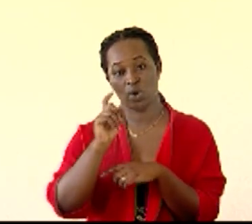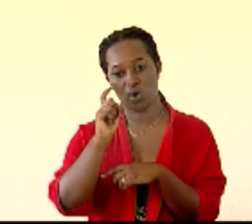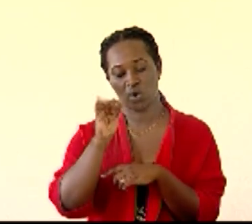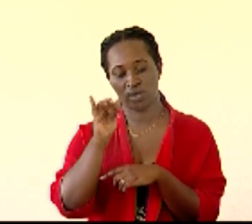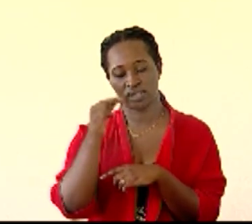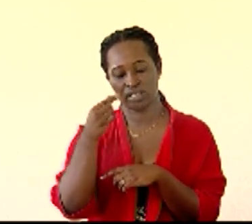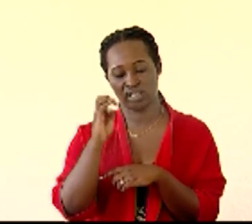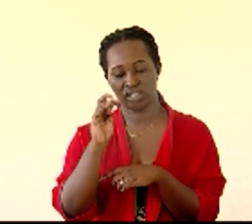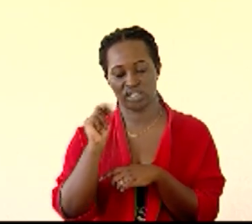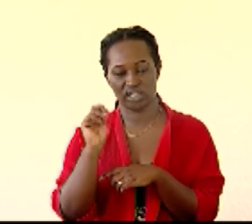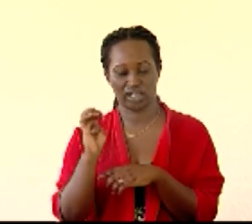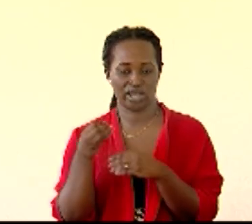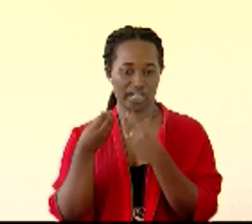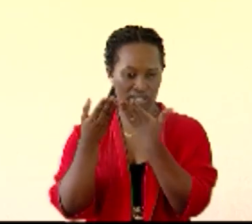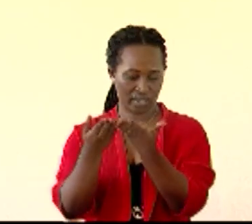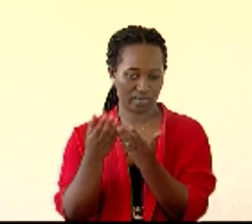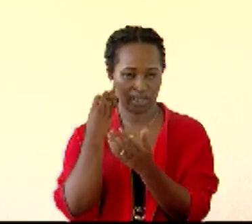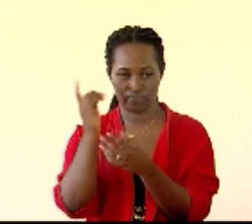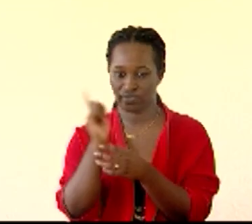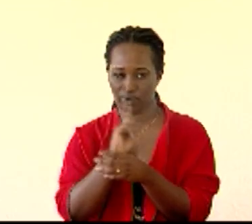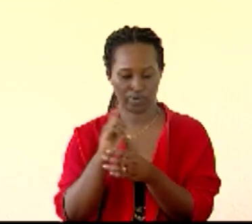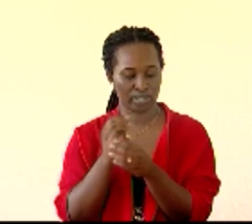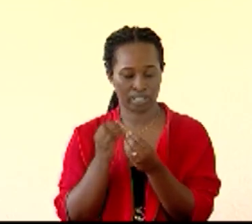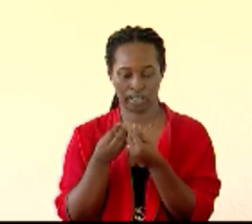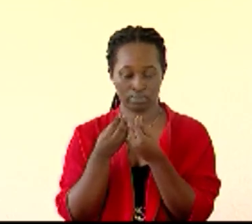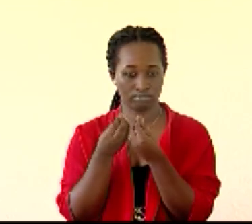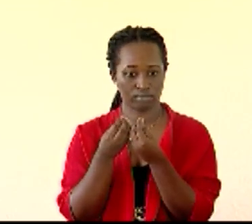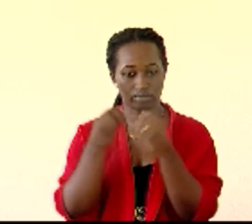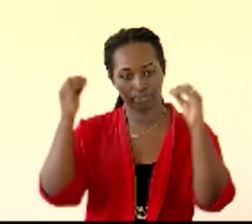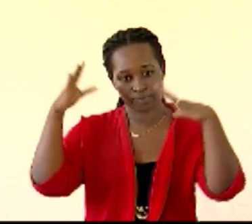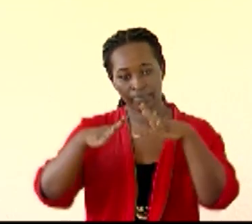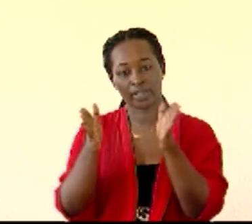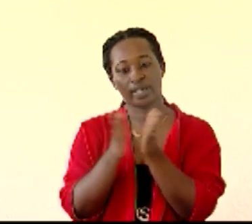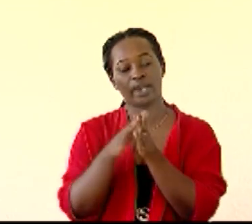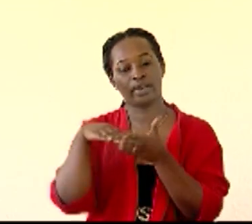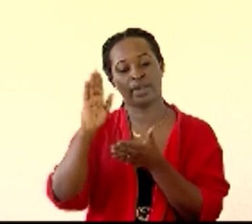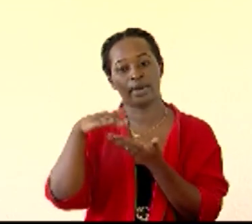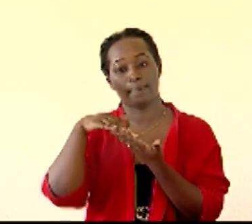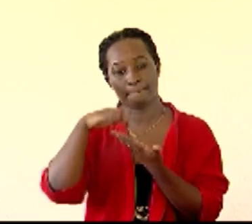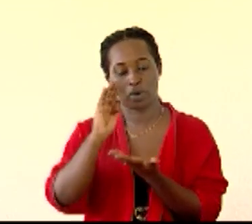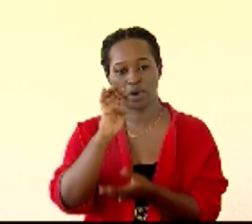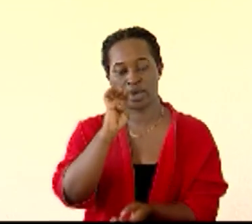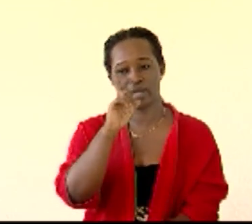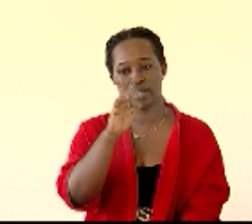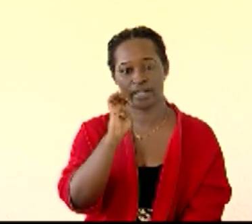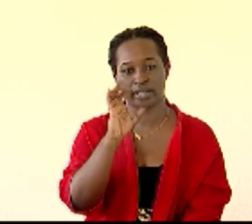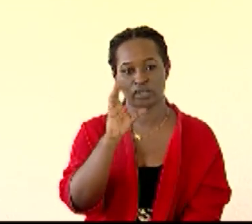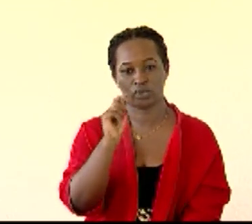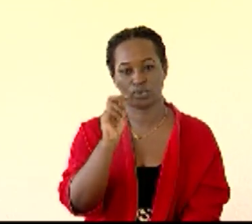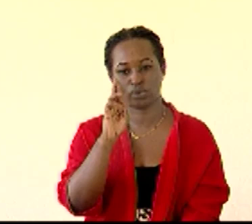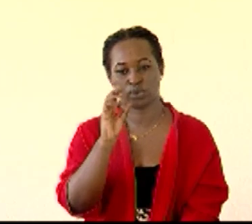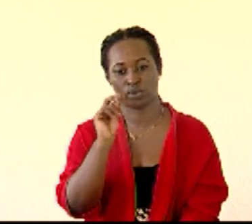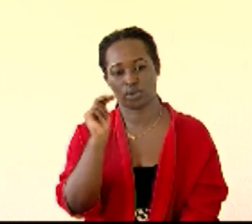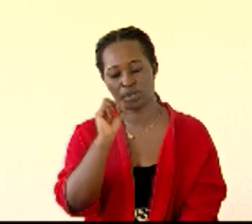released by diffusion if it's not needed in the leaf for respiration, and then more electrons will replace what has been lost by